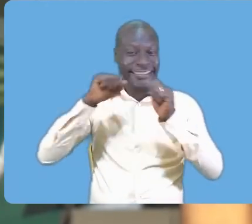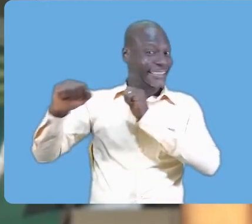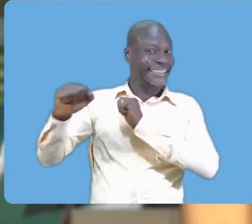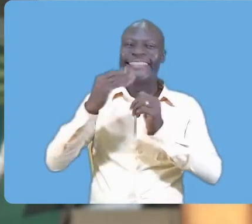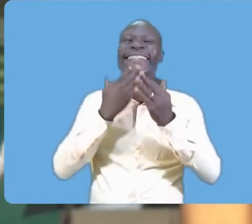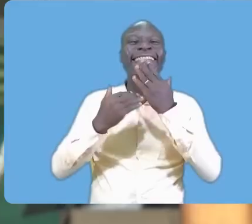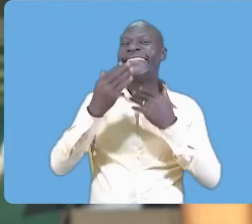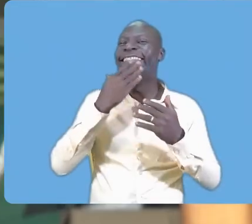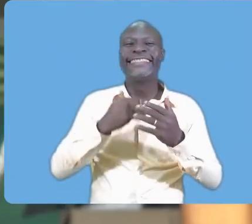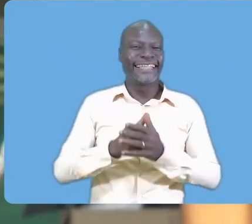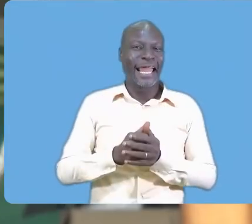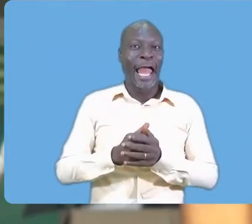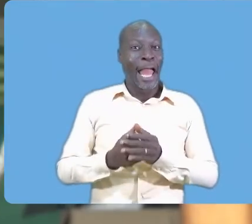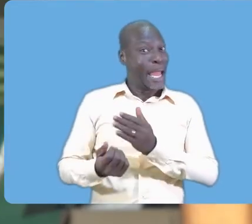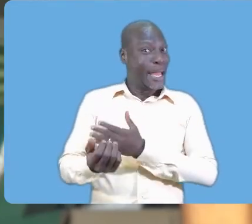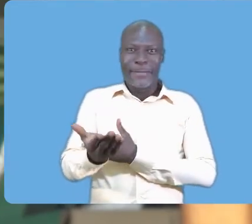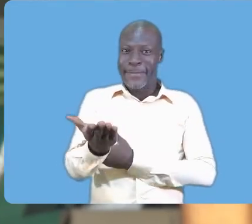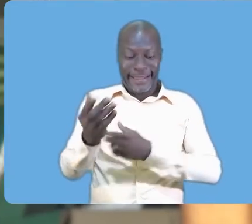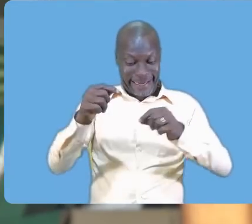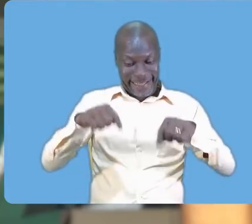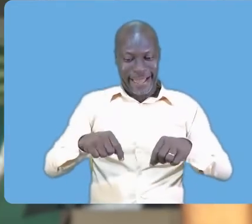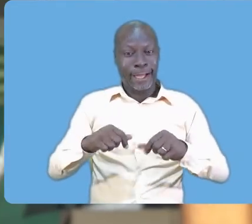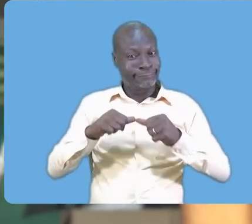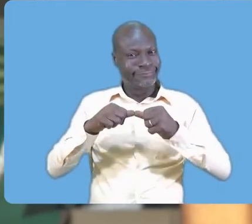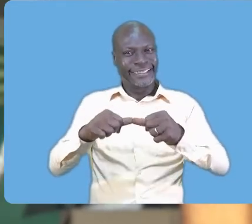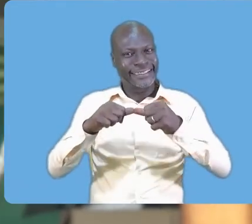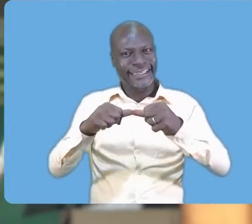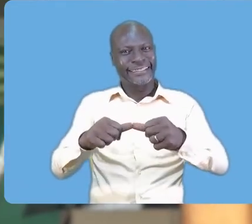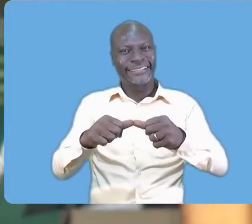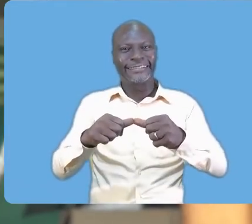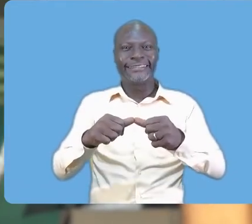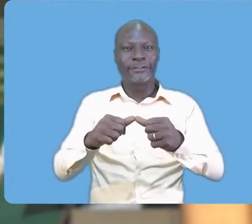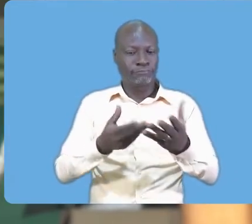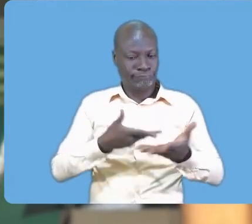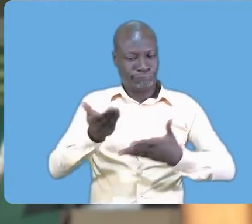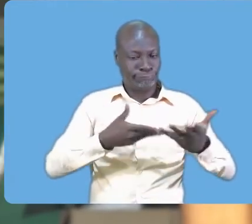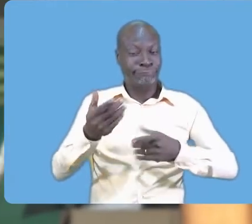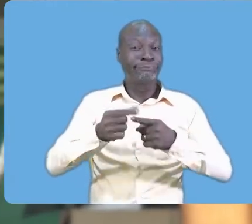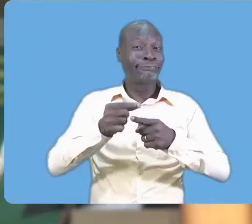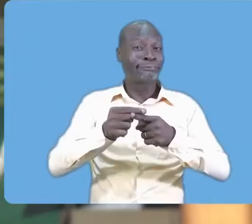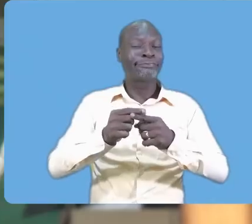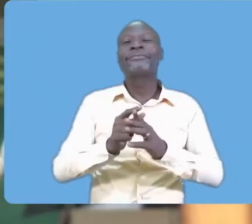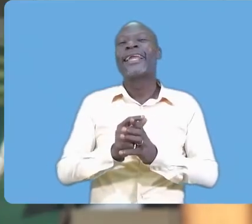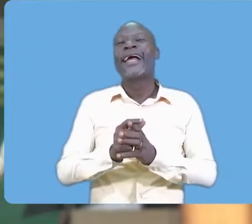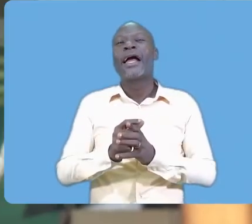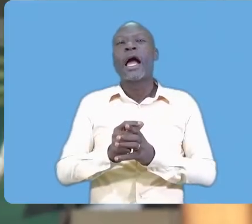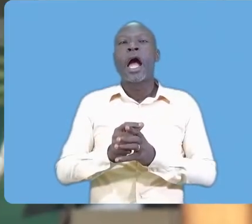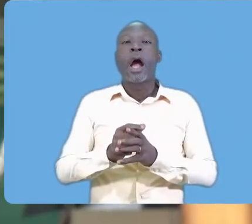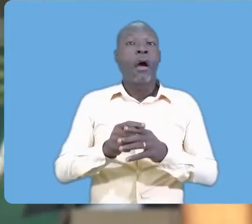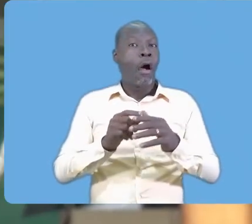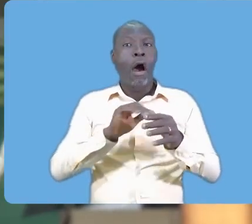cane. Enti na no pay mayen koso na yen hwe unyankopon asem mu. Atiefo a mo